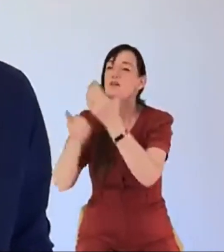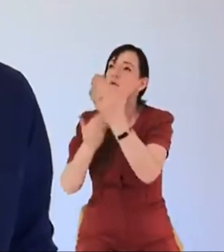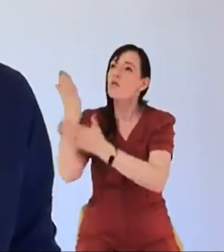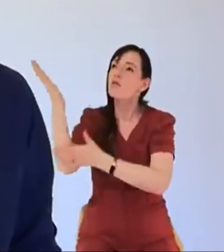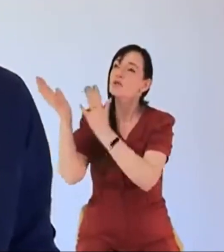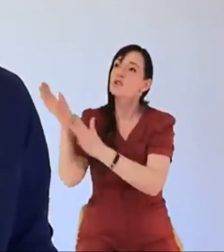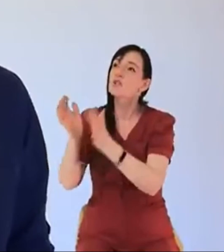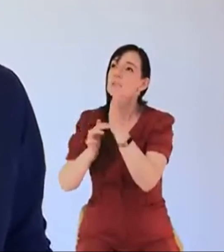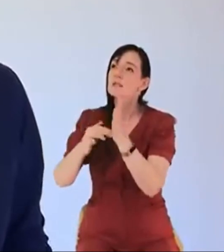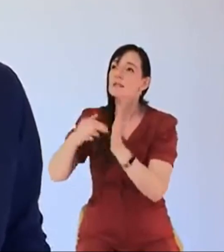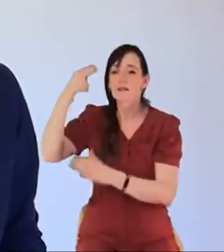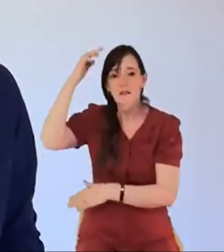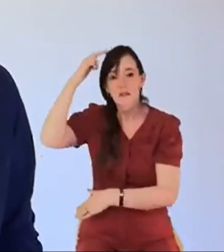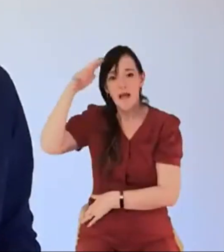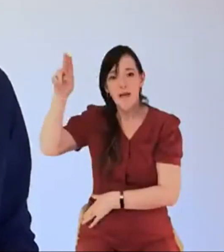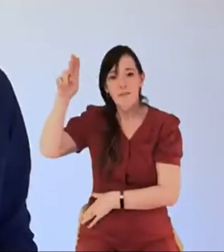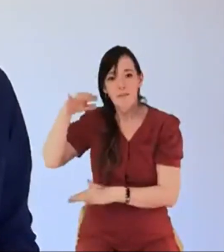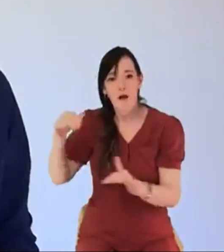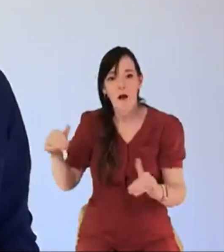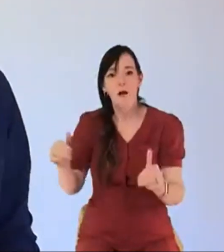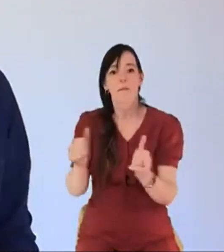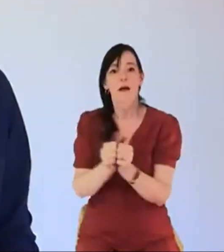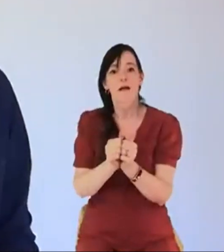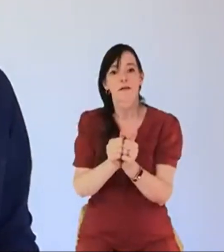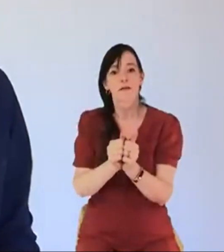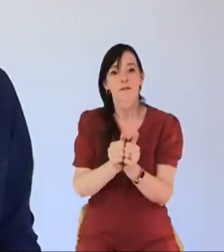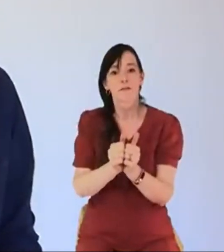in jesus name amen